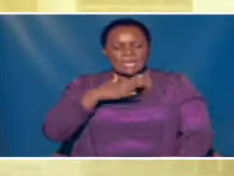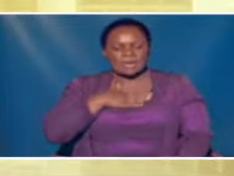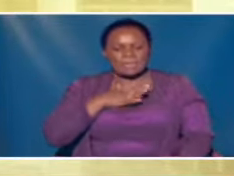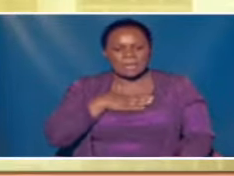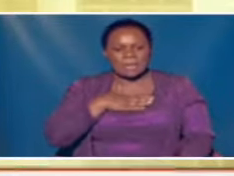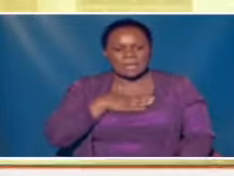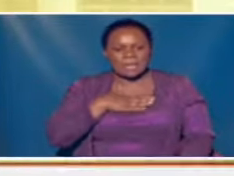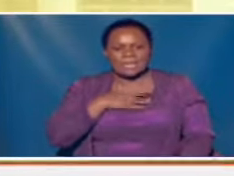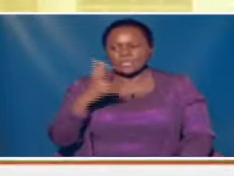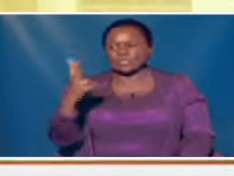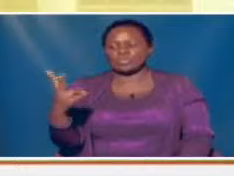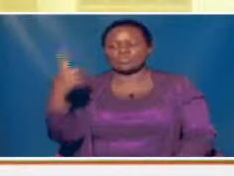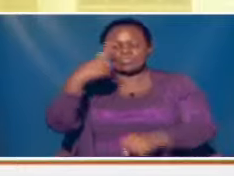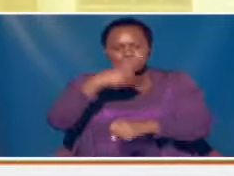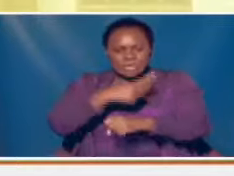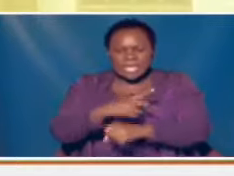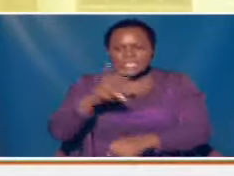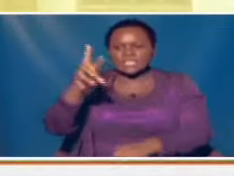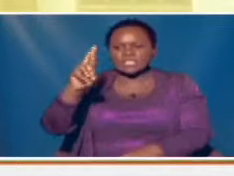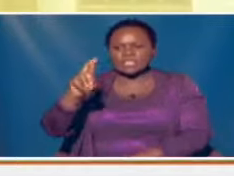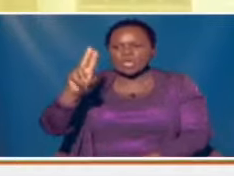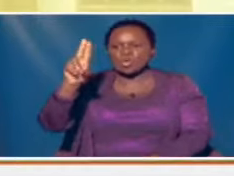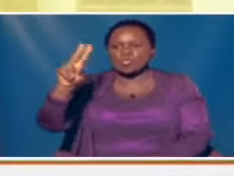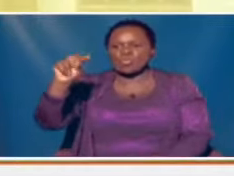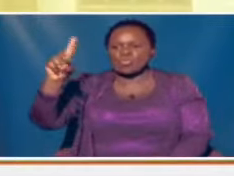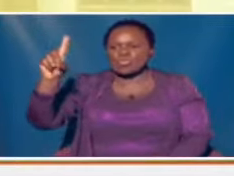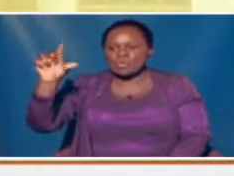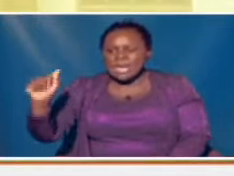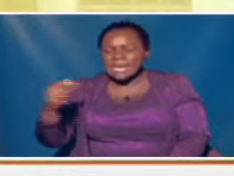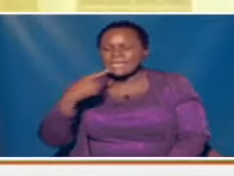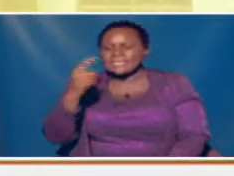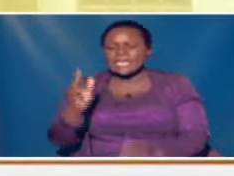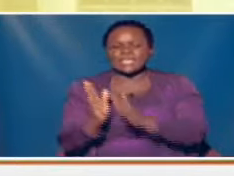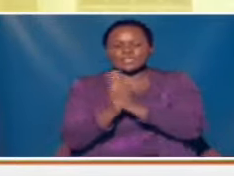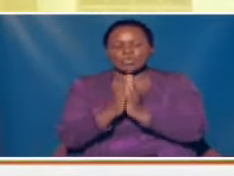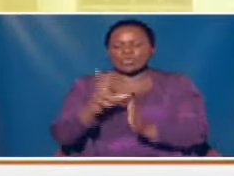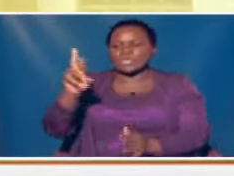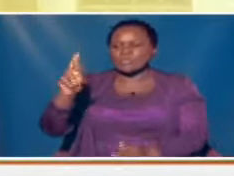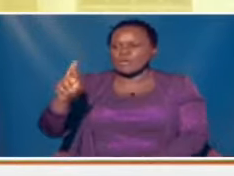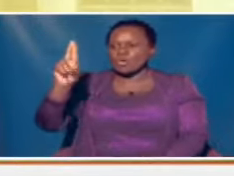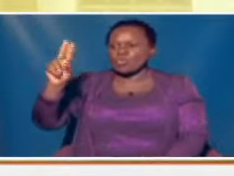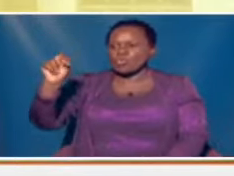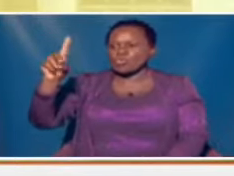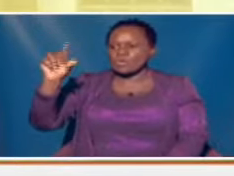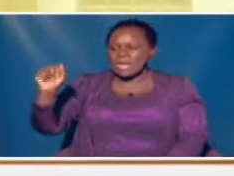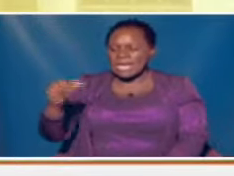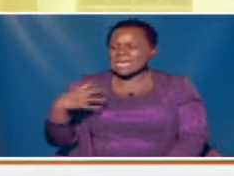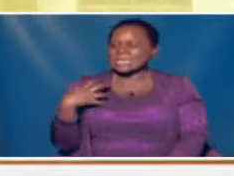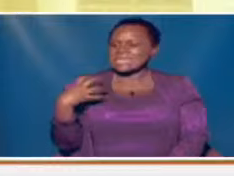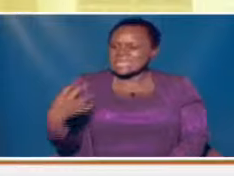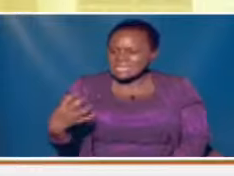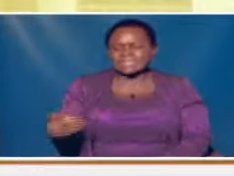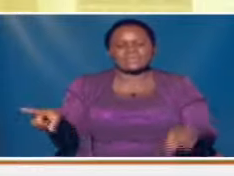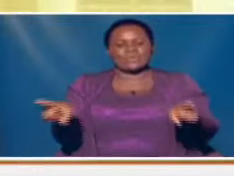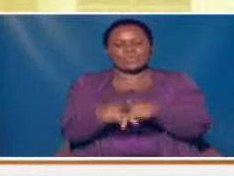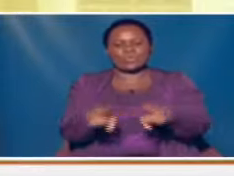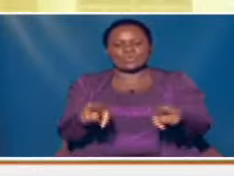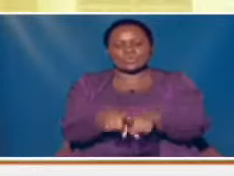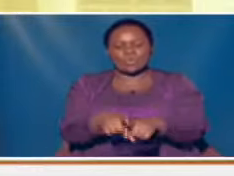Imuraget spent 2 days in the Posh estate and now tells the story of the flooded Runda, where the rich also